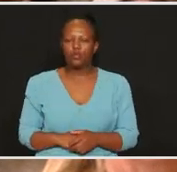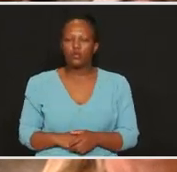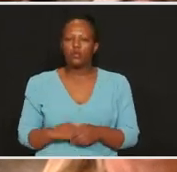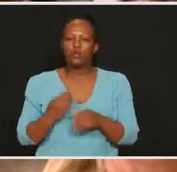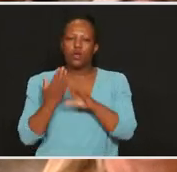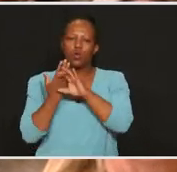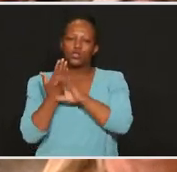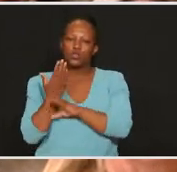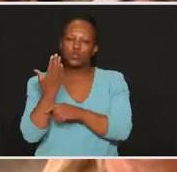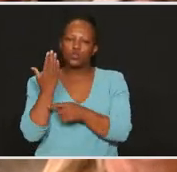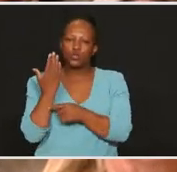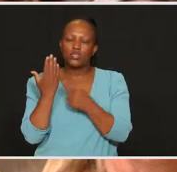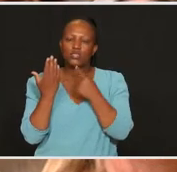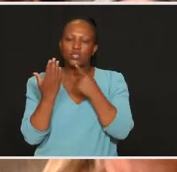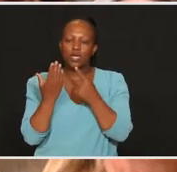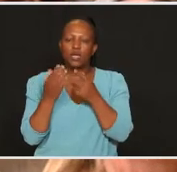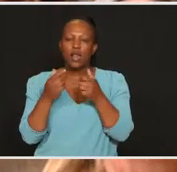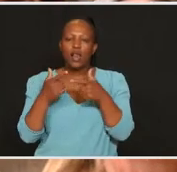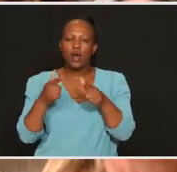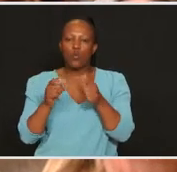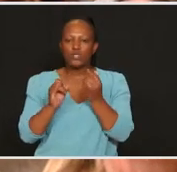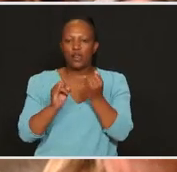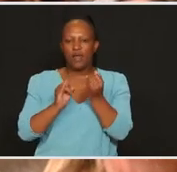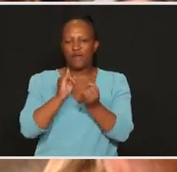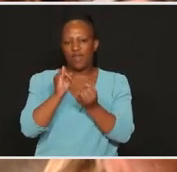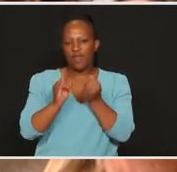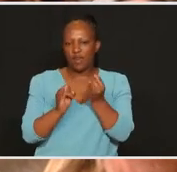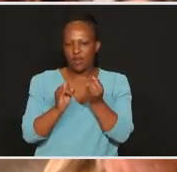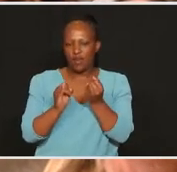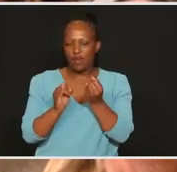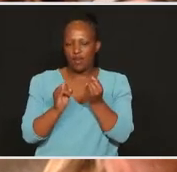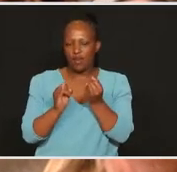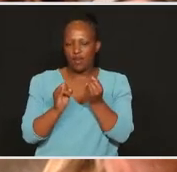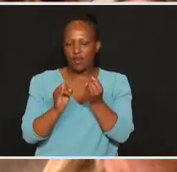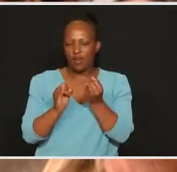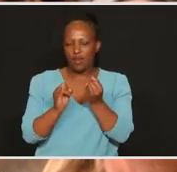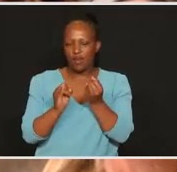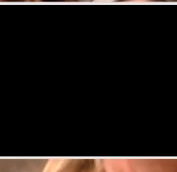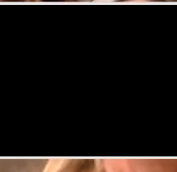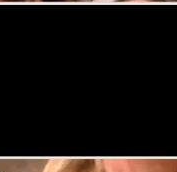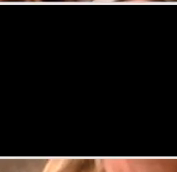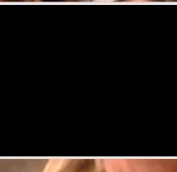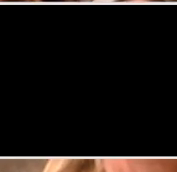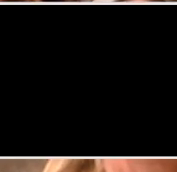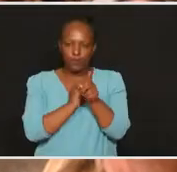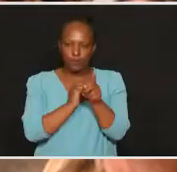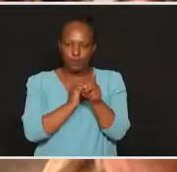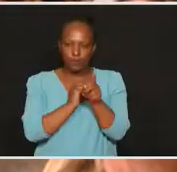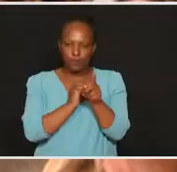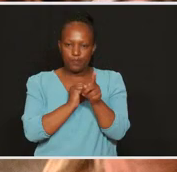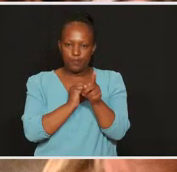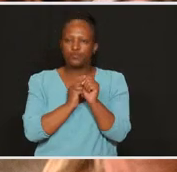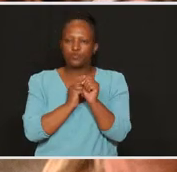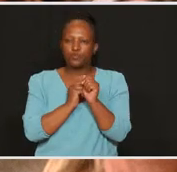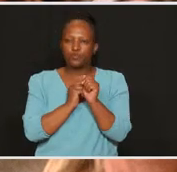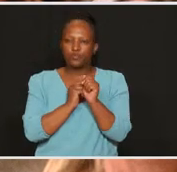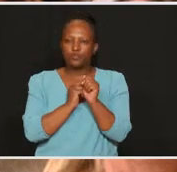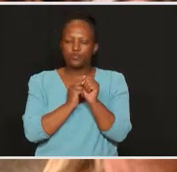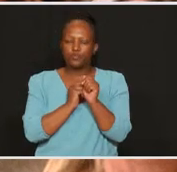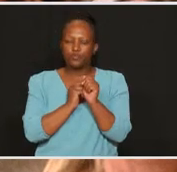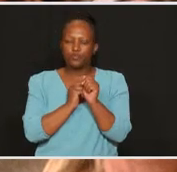that 11 languages but in schools it lasts their bill